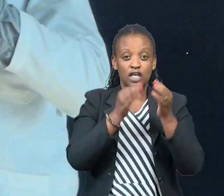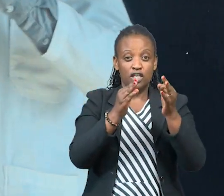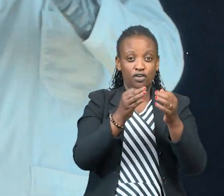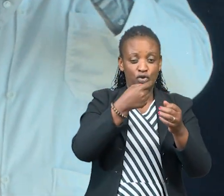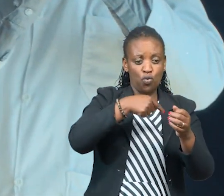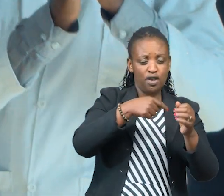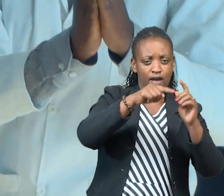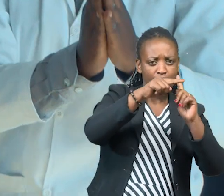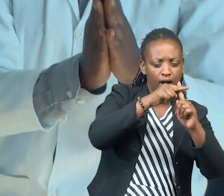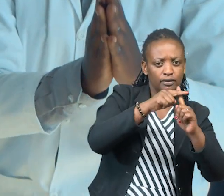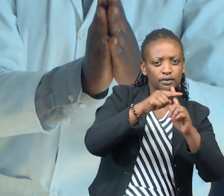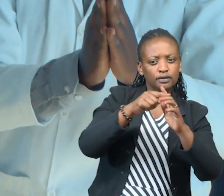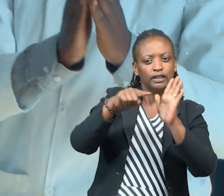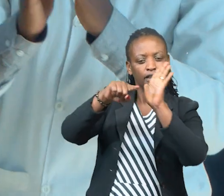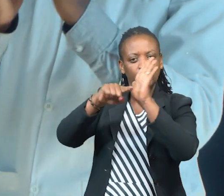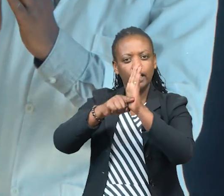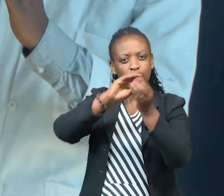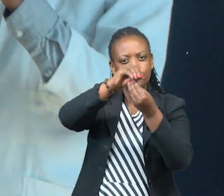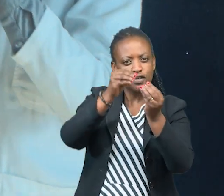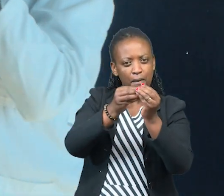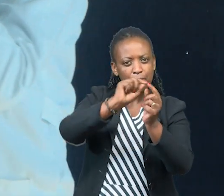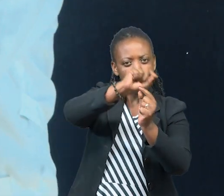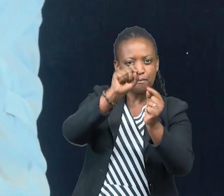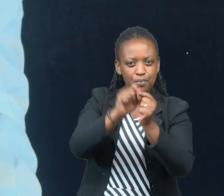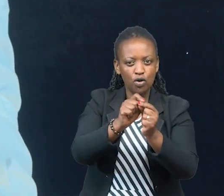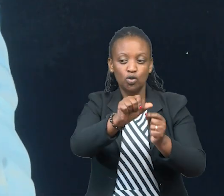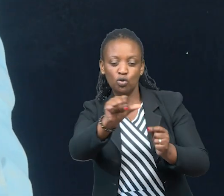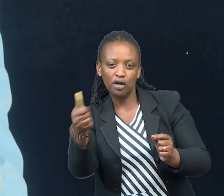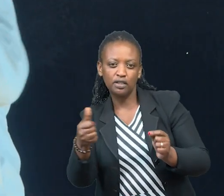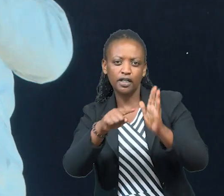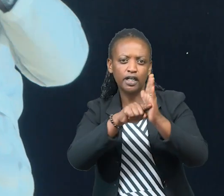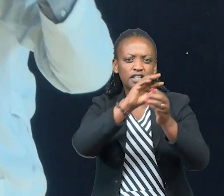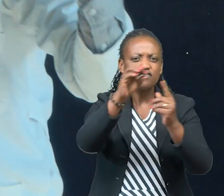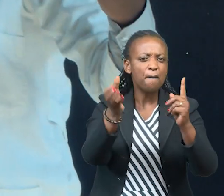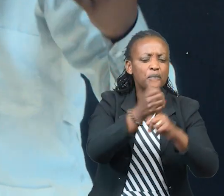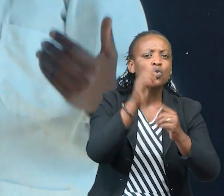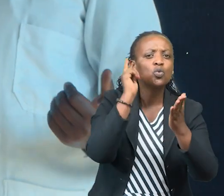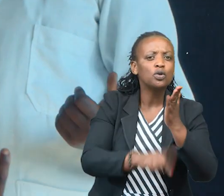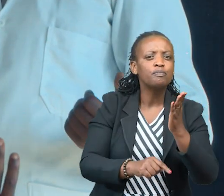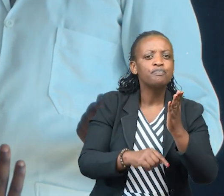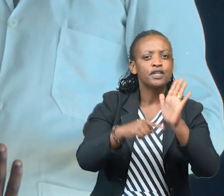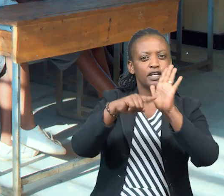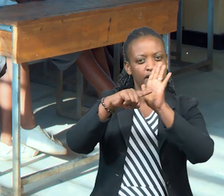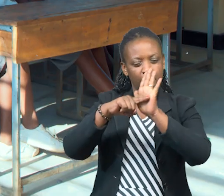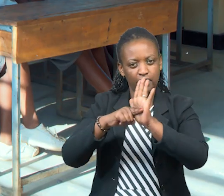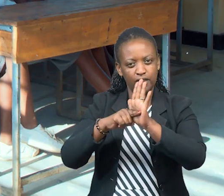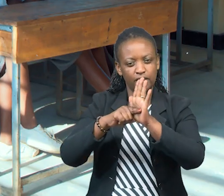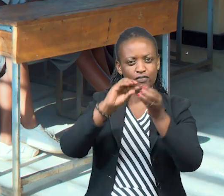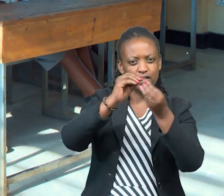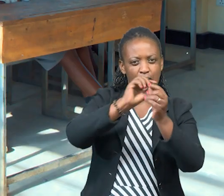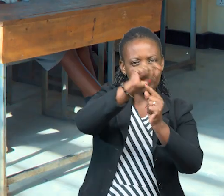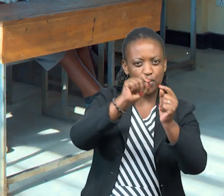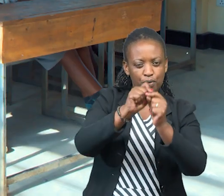we add a negative integer to another negative integer, what do you get?